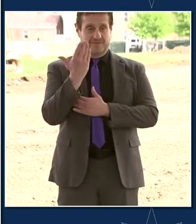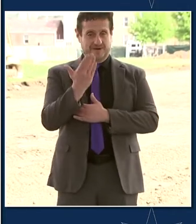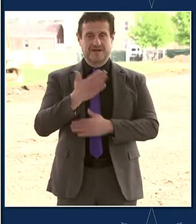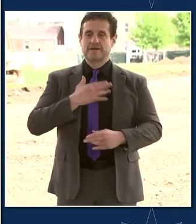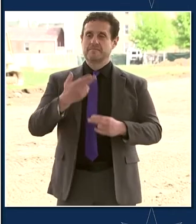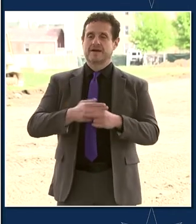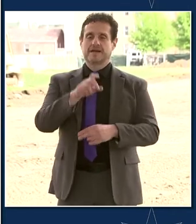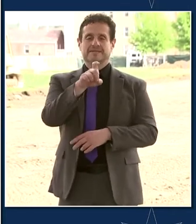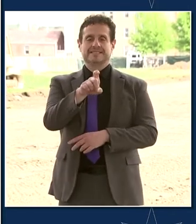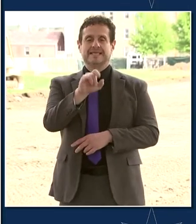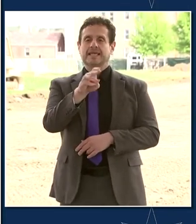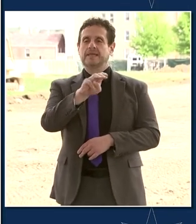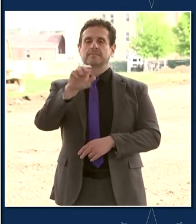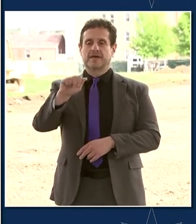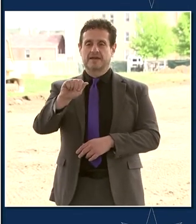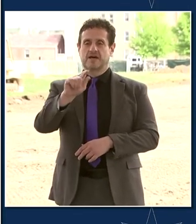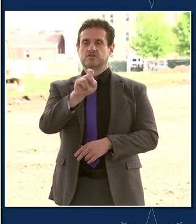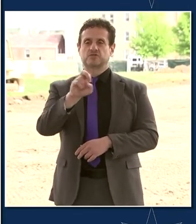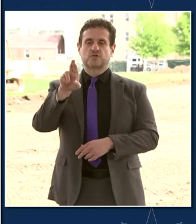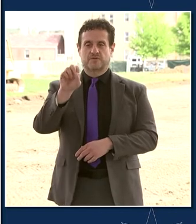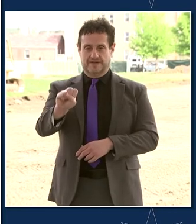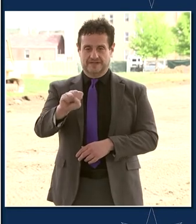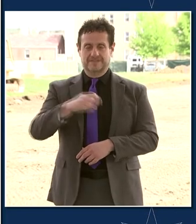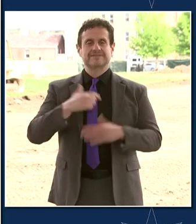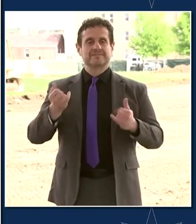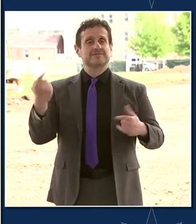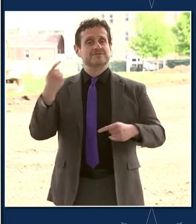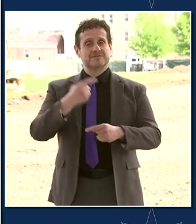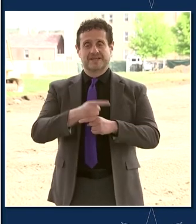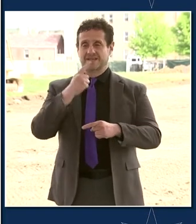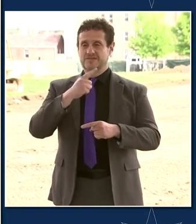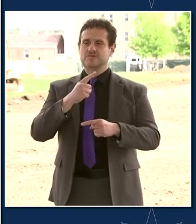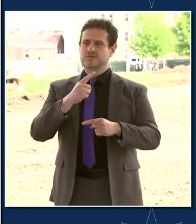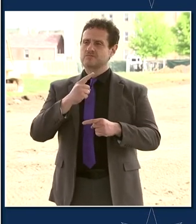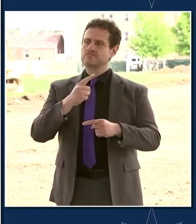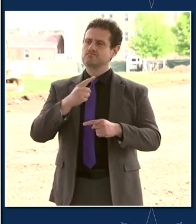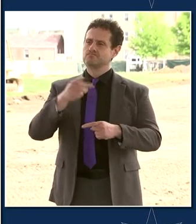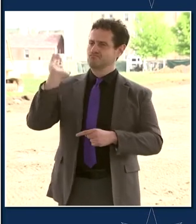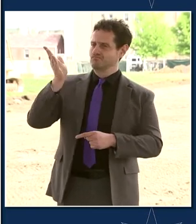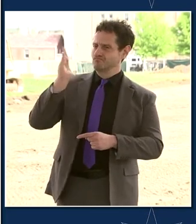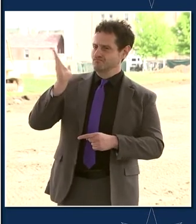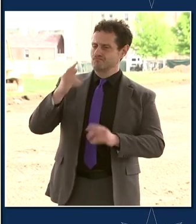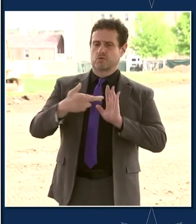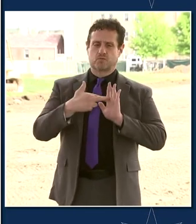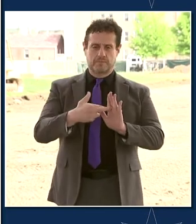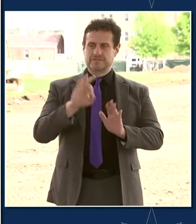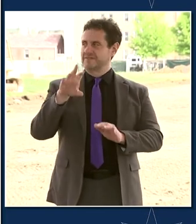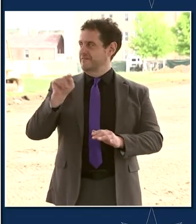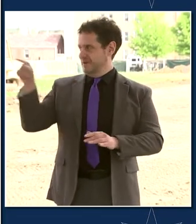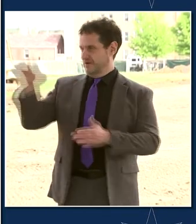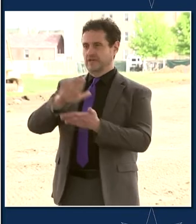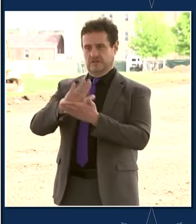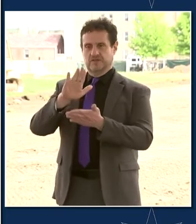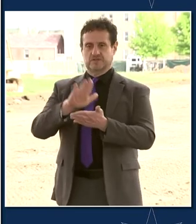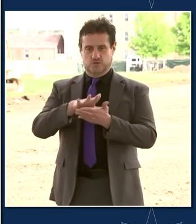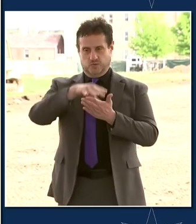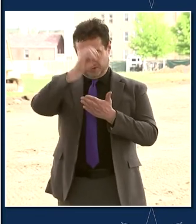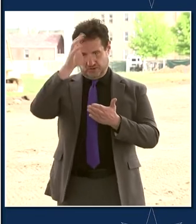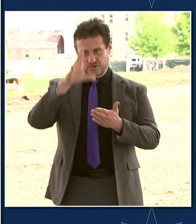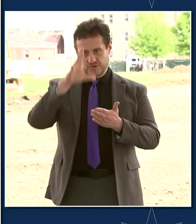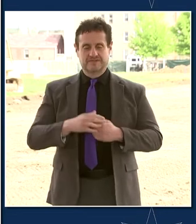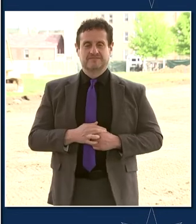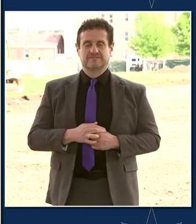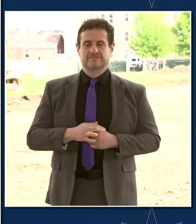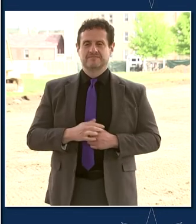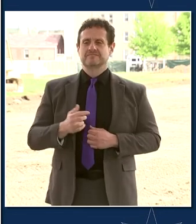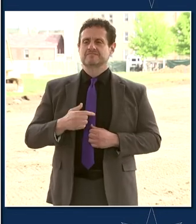My name is Jimena Torres, and I am here today to speak with you as a representative of Farragut's student body. I would like to start by thanking